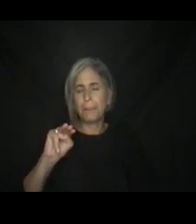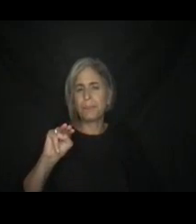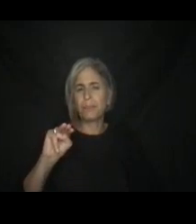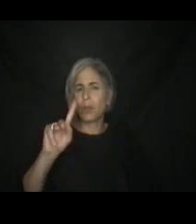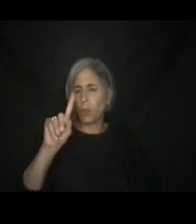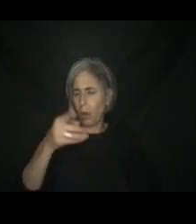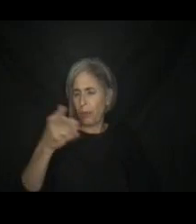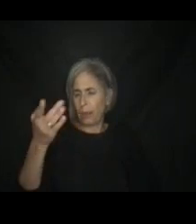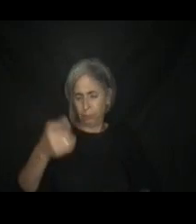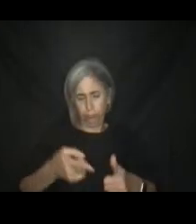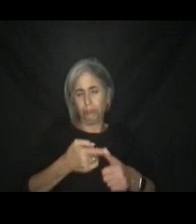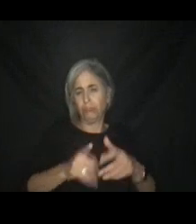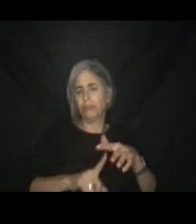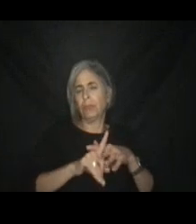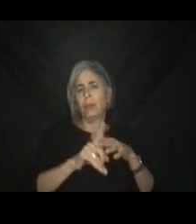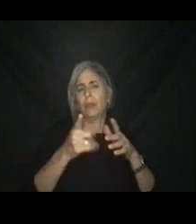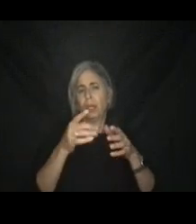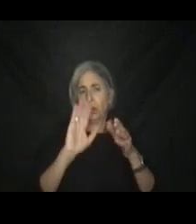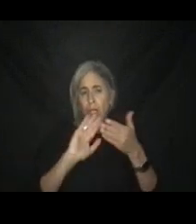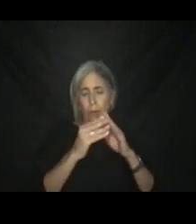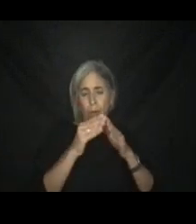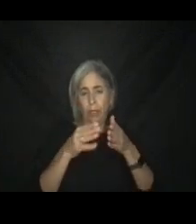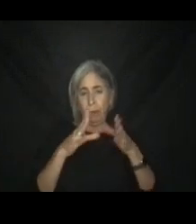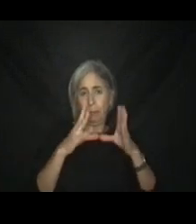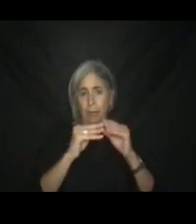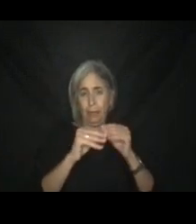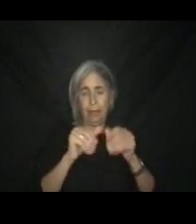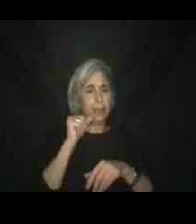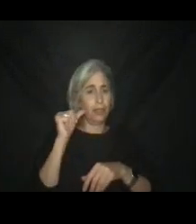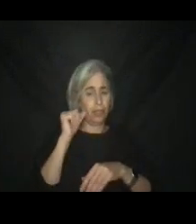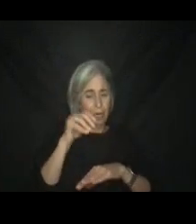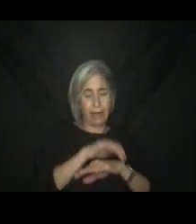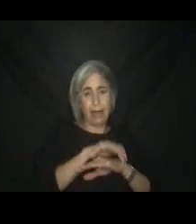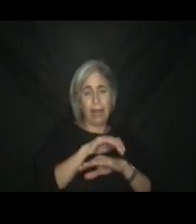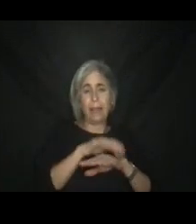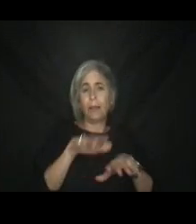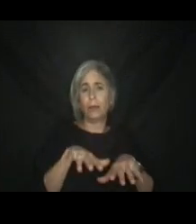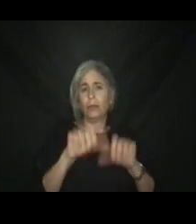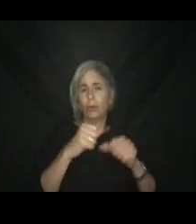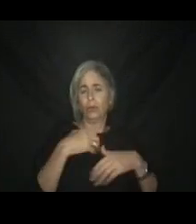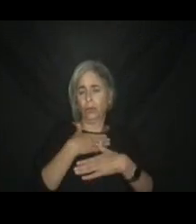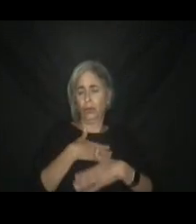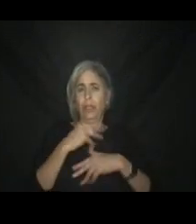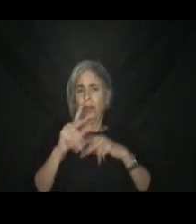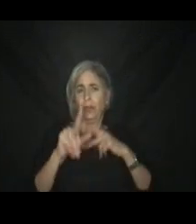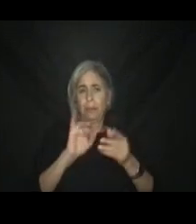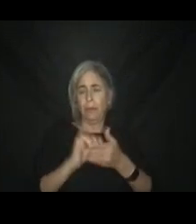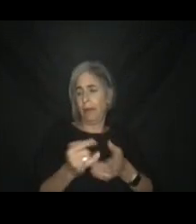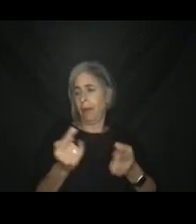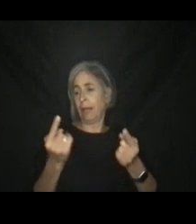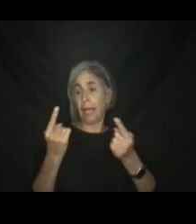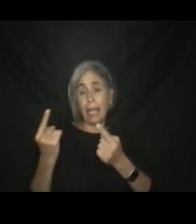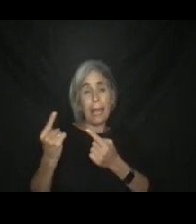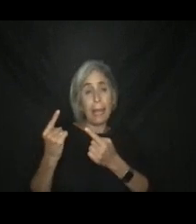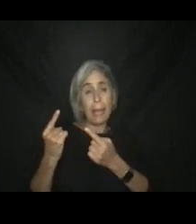had there was a community meeting last night that was hosted. Appreciate those folks that came